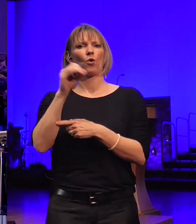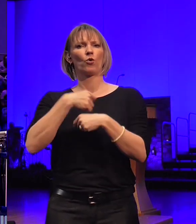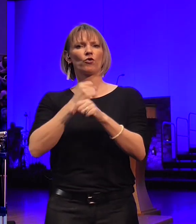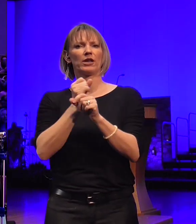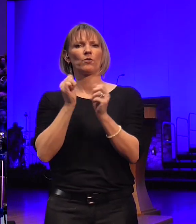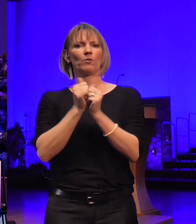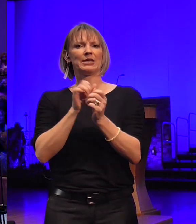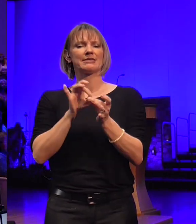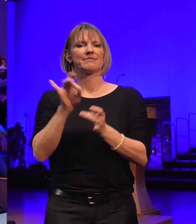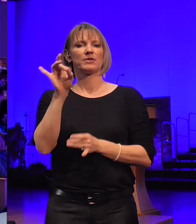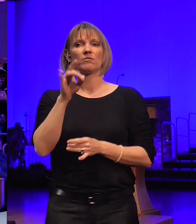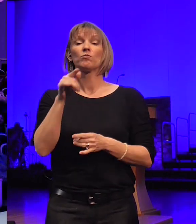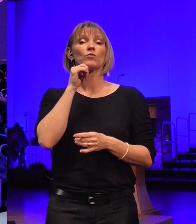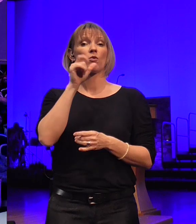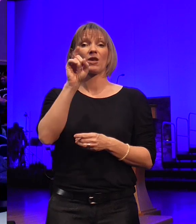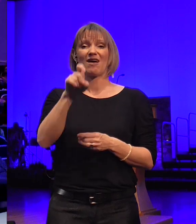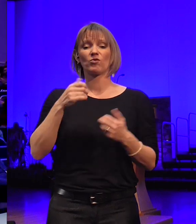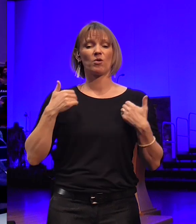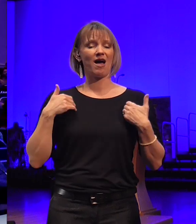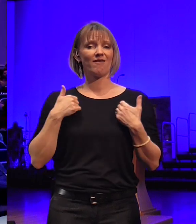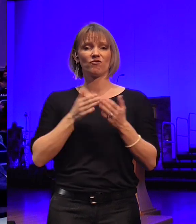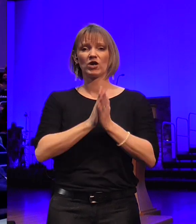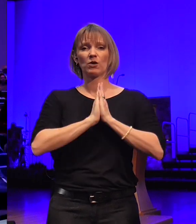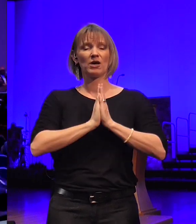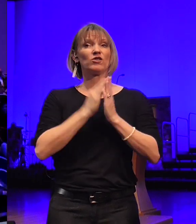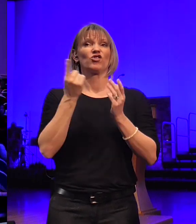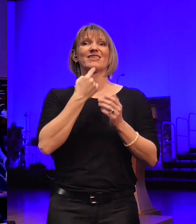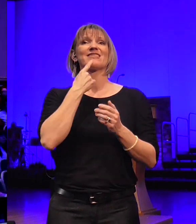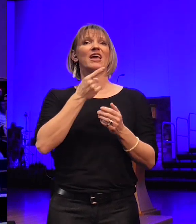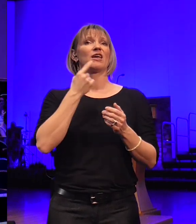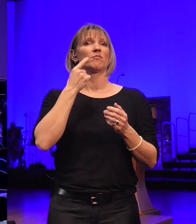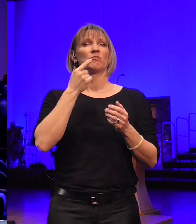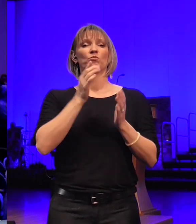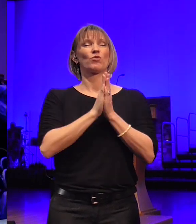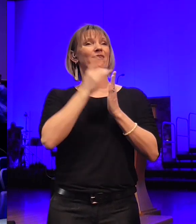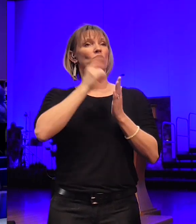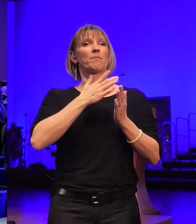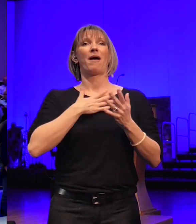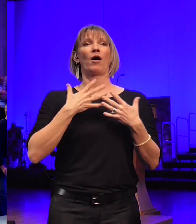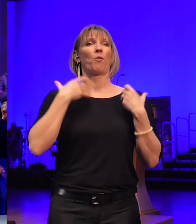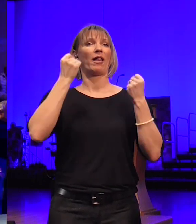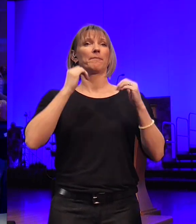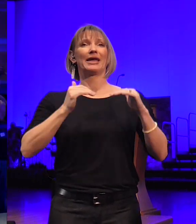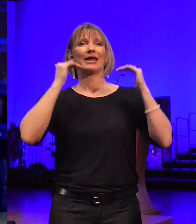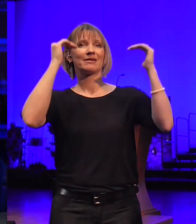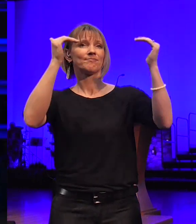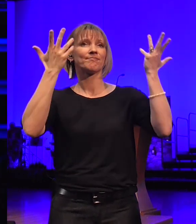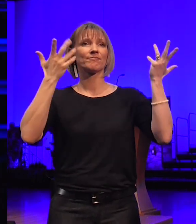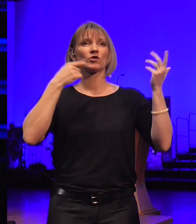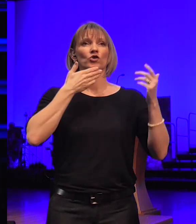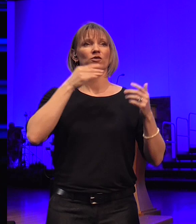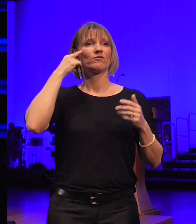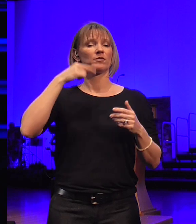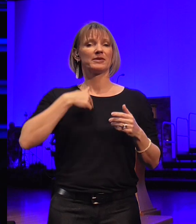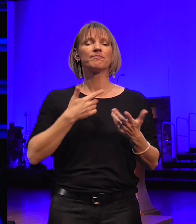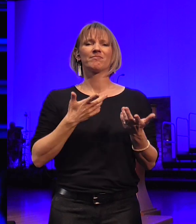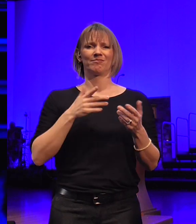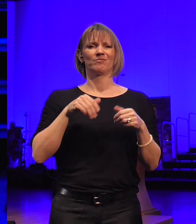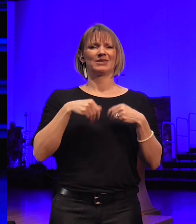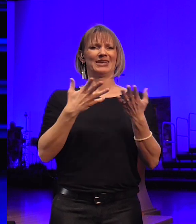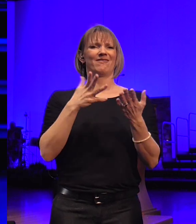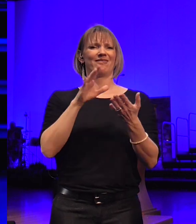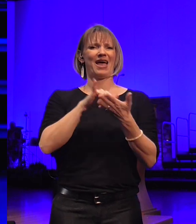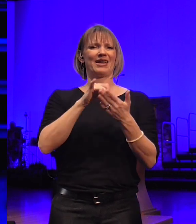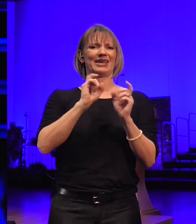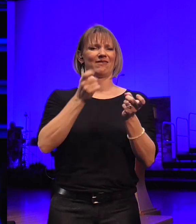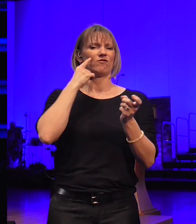with Spirit. You don't even have to have a request. You can just pray for my well-being. Pray for the highest good. Give yourself that gift, because these